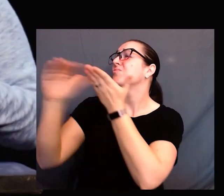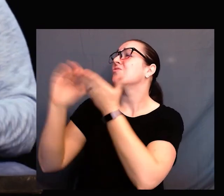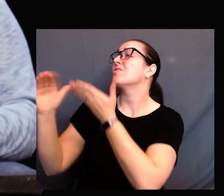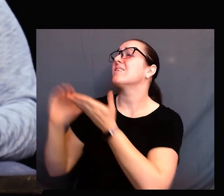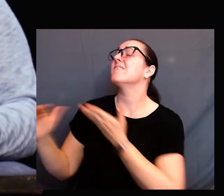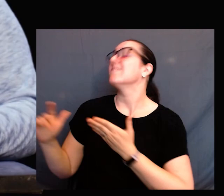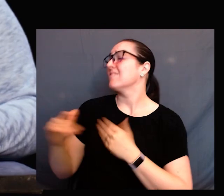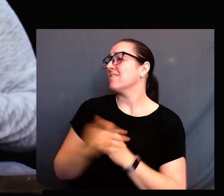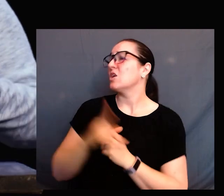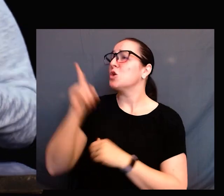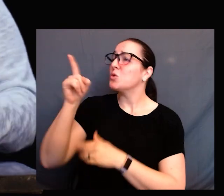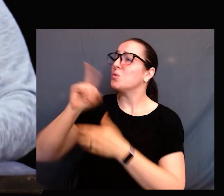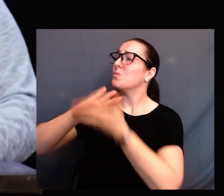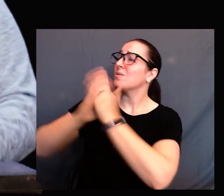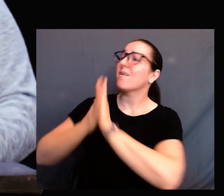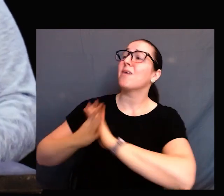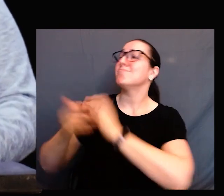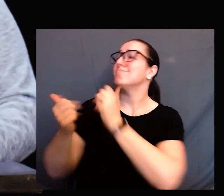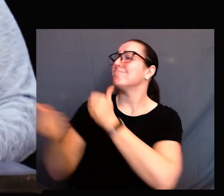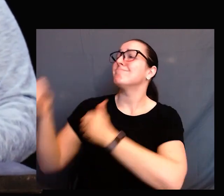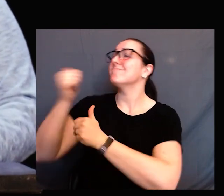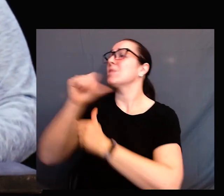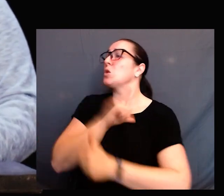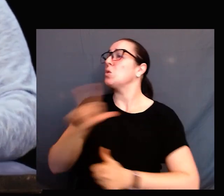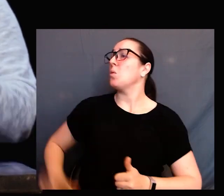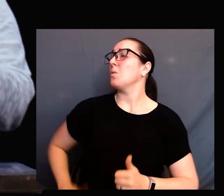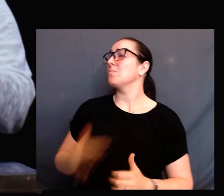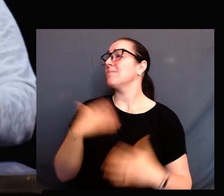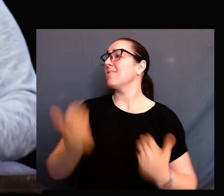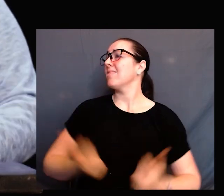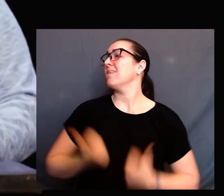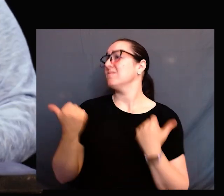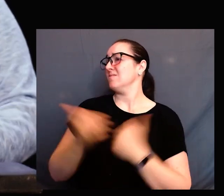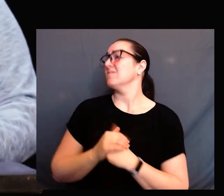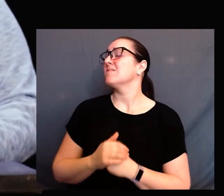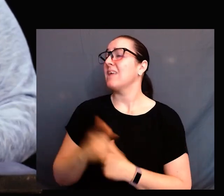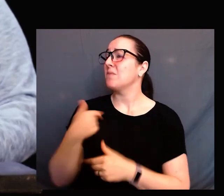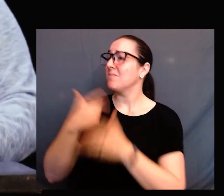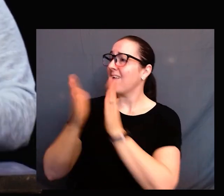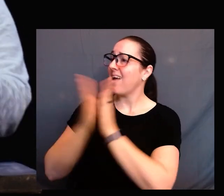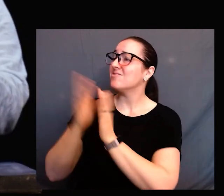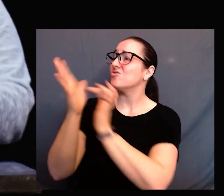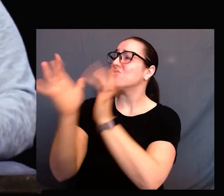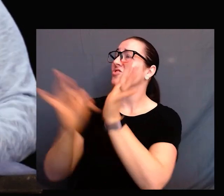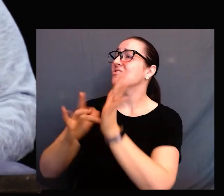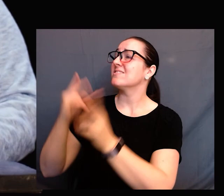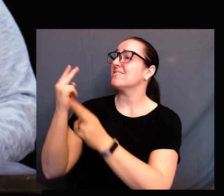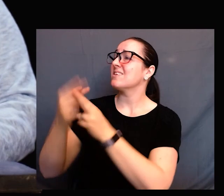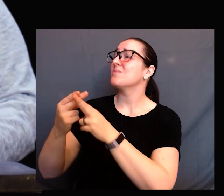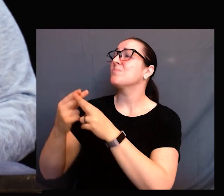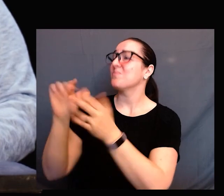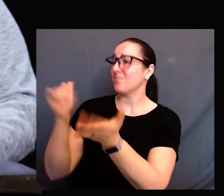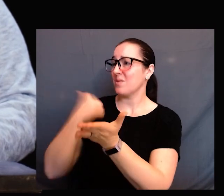Be the leader of my life, be the Lord of my life. And I ask these things in your name.